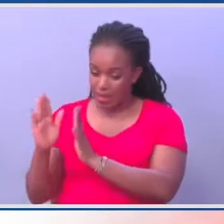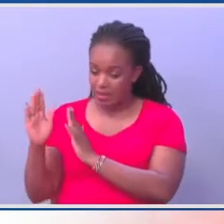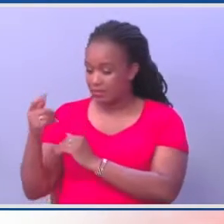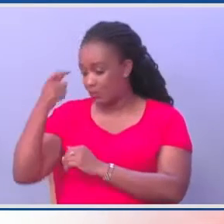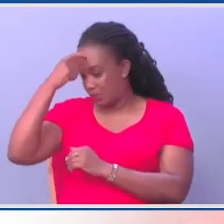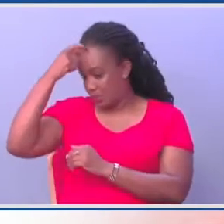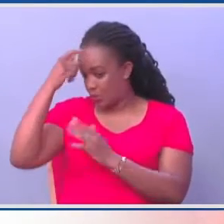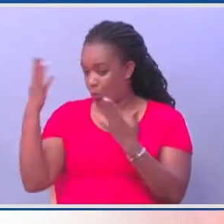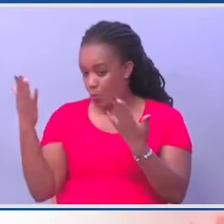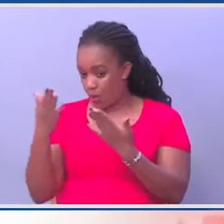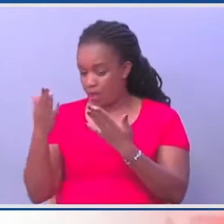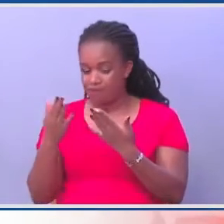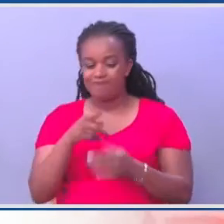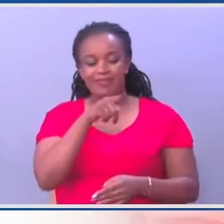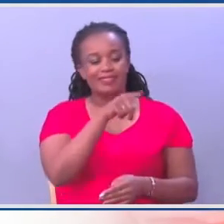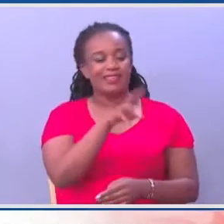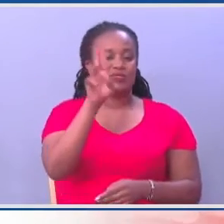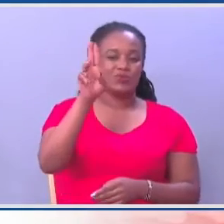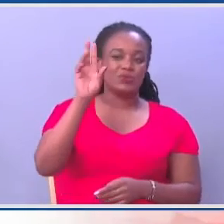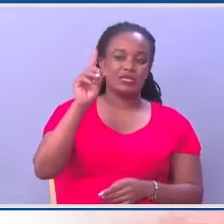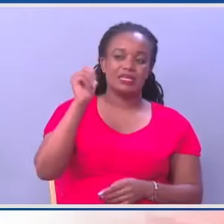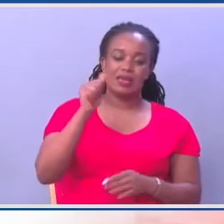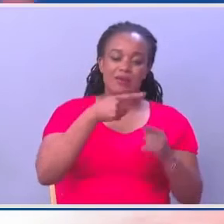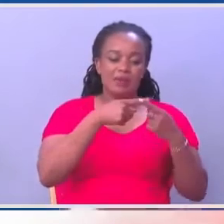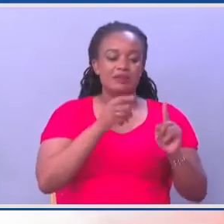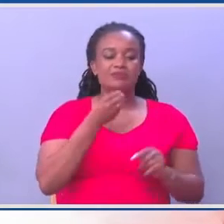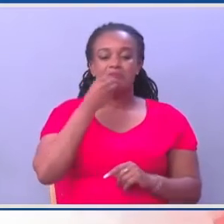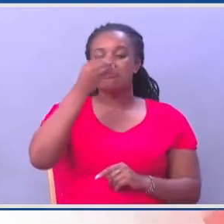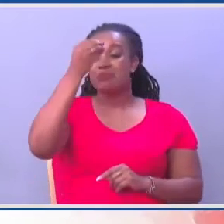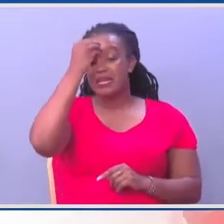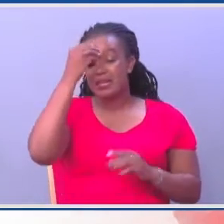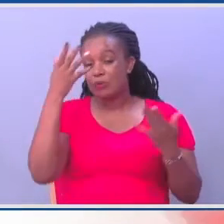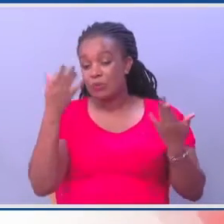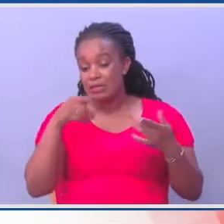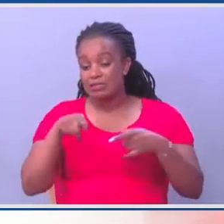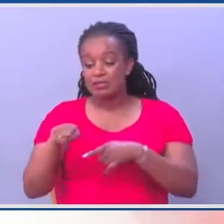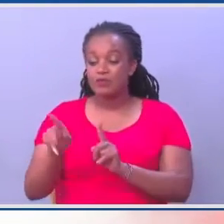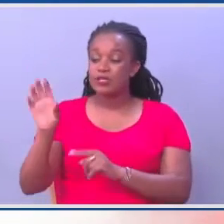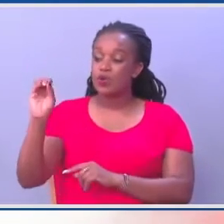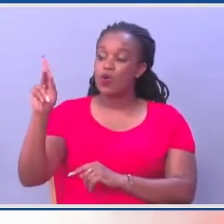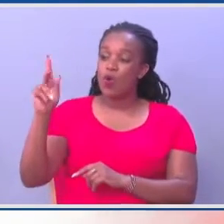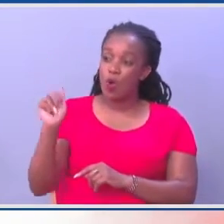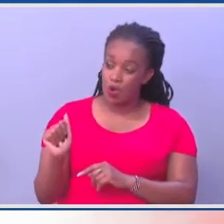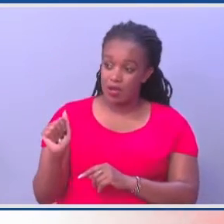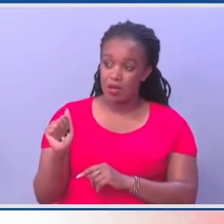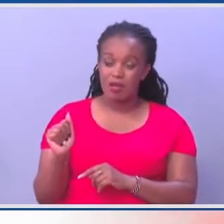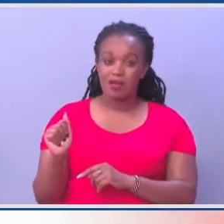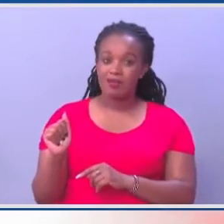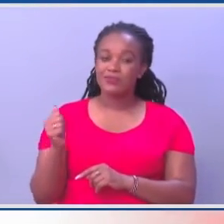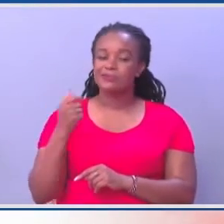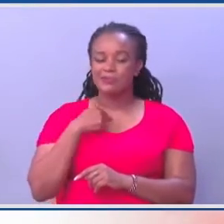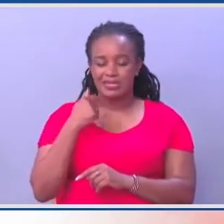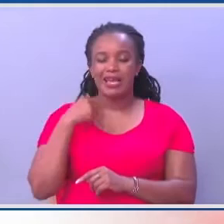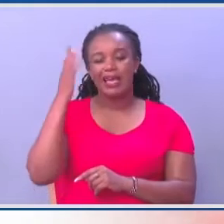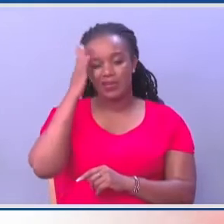is pretending in One Kenya alliance. But all his foot soldiers are where? In Tanga. That's why I call hiding in plain